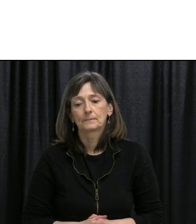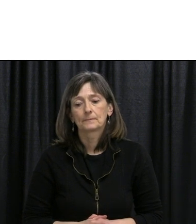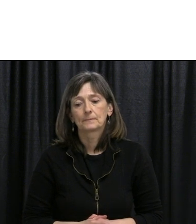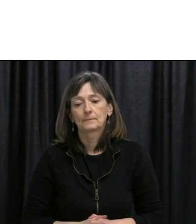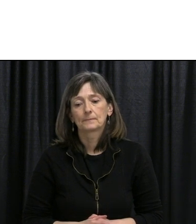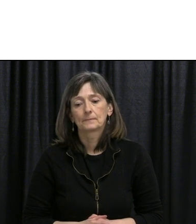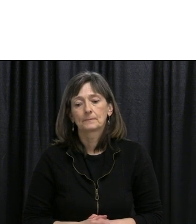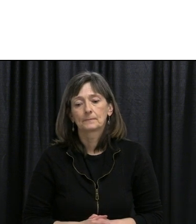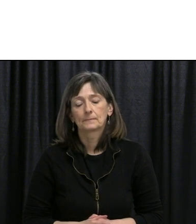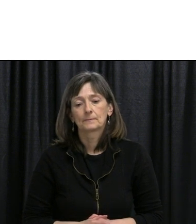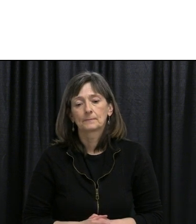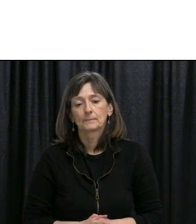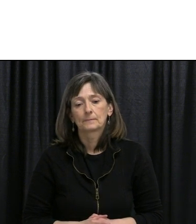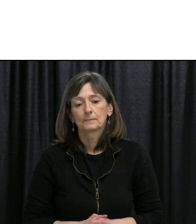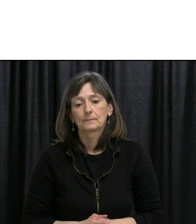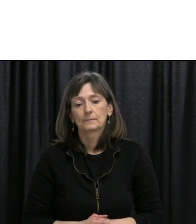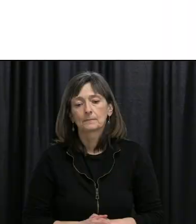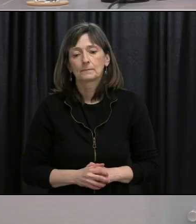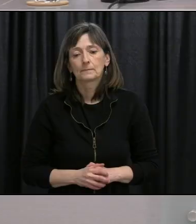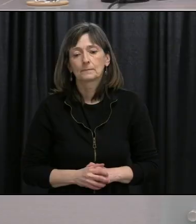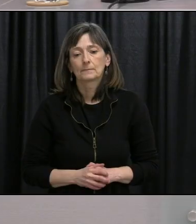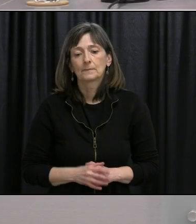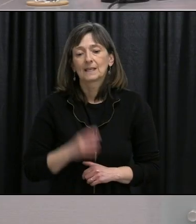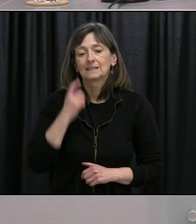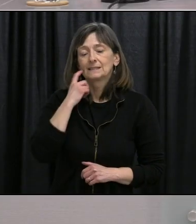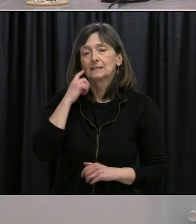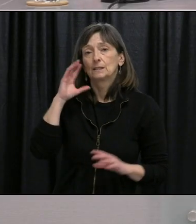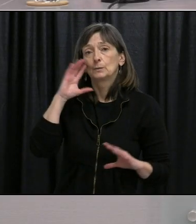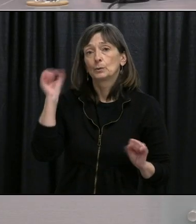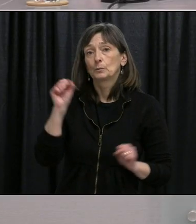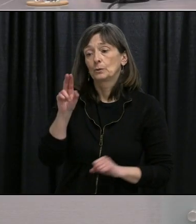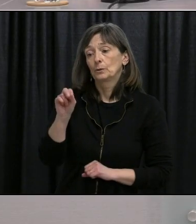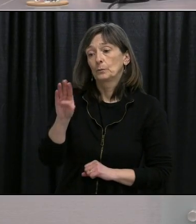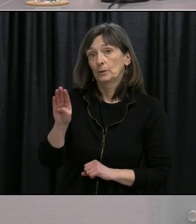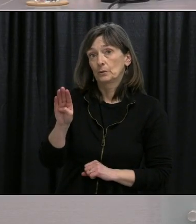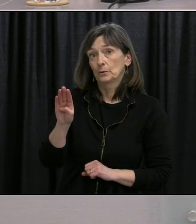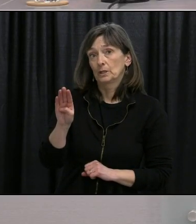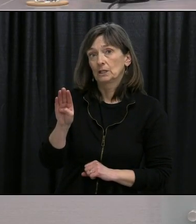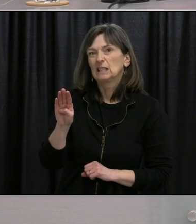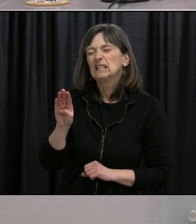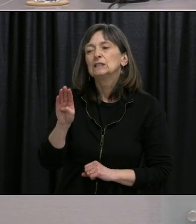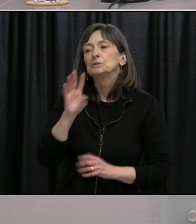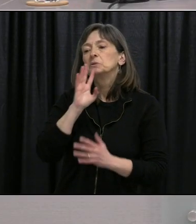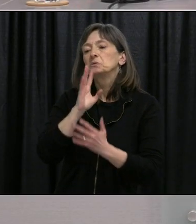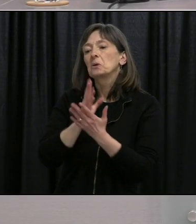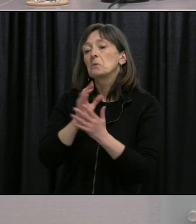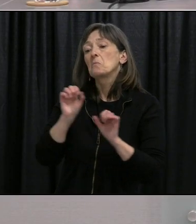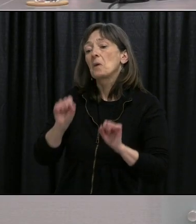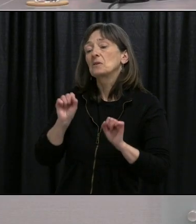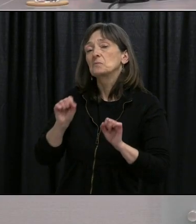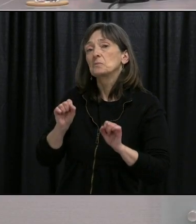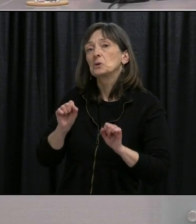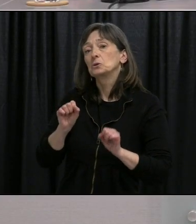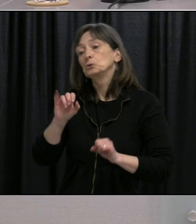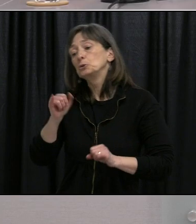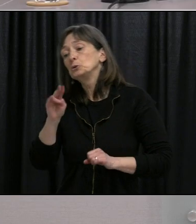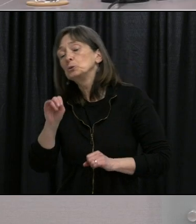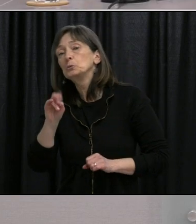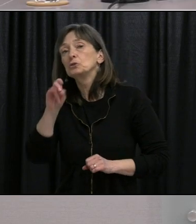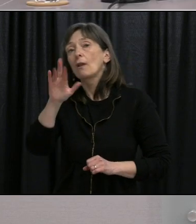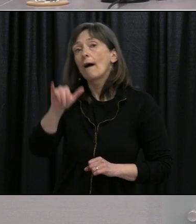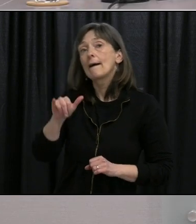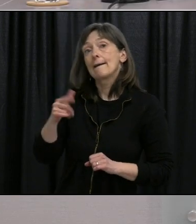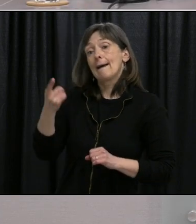Premier and Minister Haggie, we've heard from the Premier of New Brunswick talking about an Atlantic-wide bubble saying it may come June or into